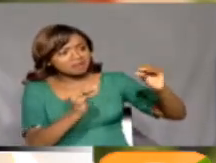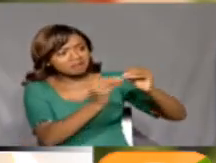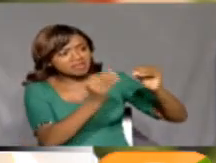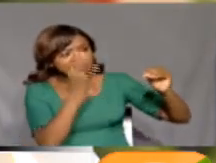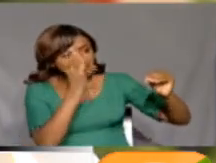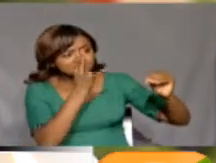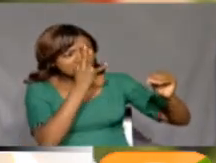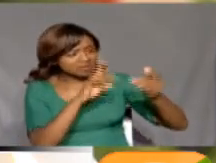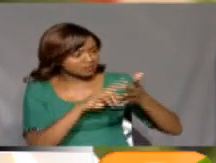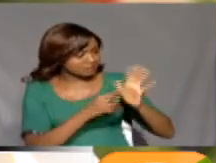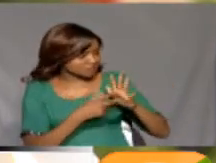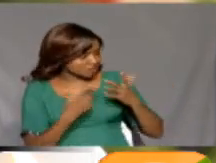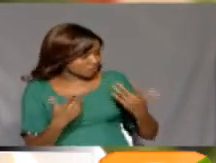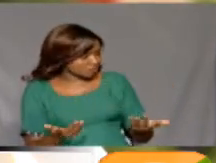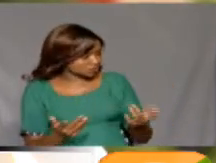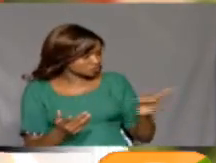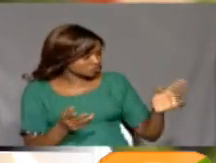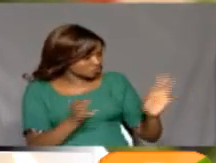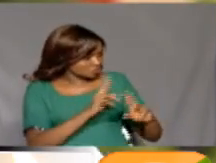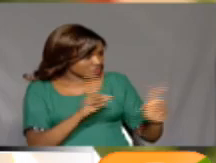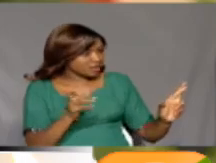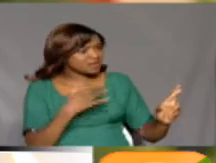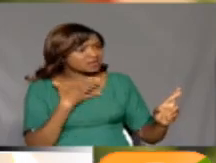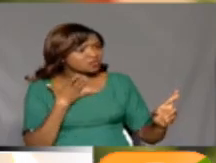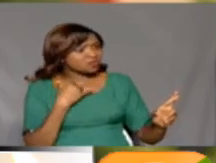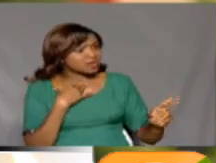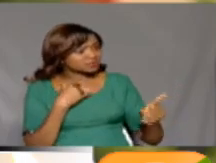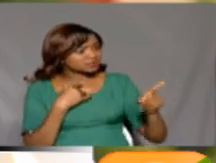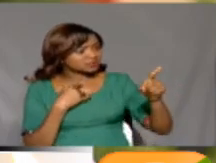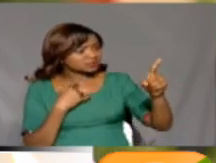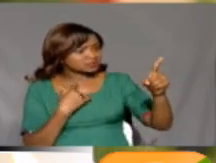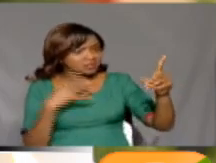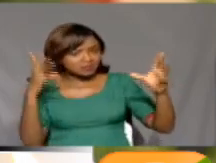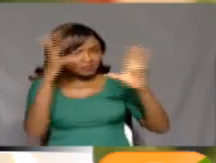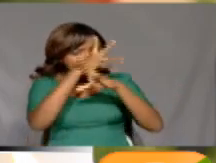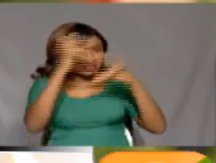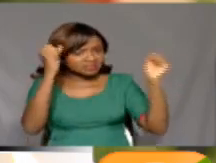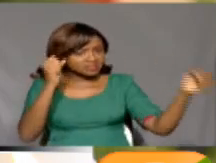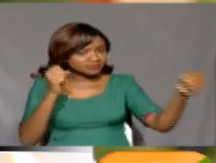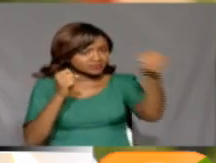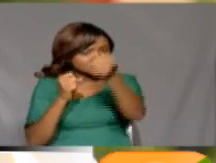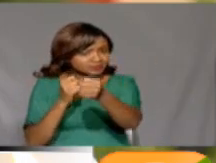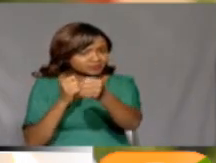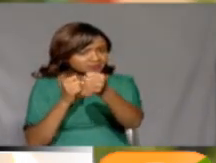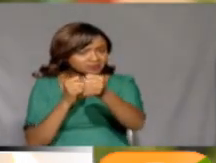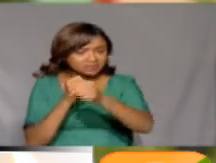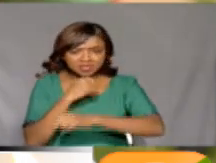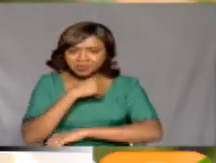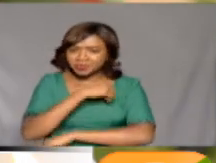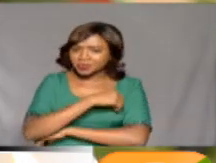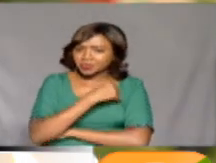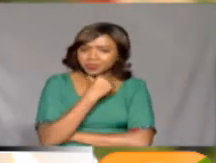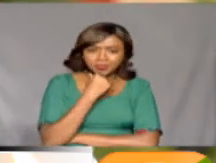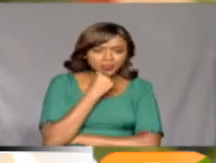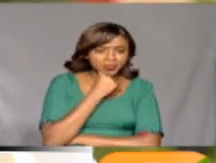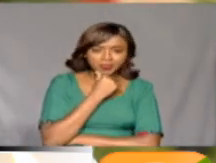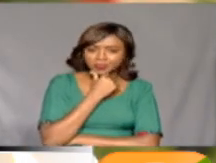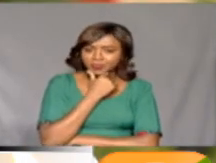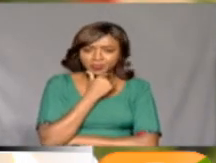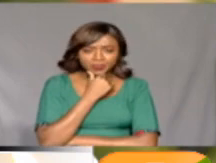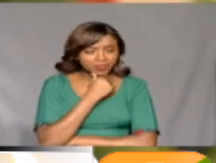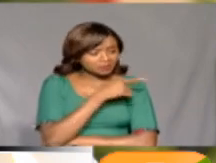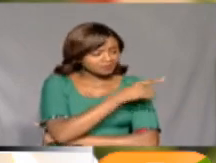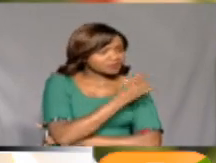to hand over. And of course, Moi made that statement at some point and